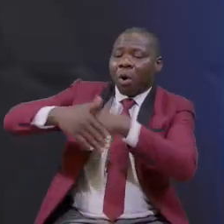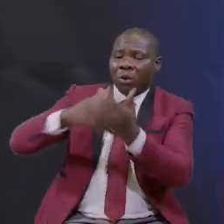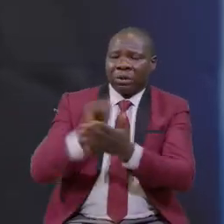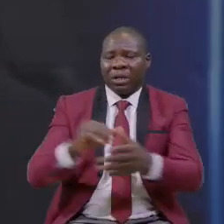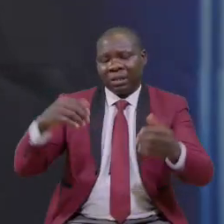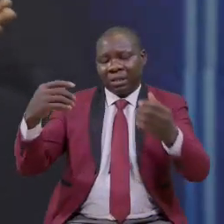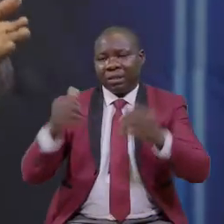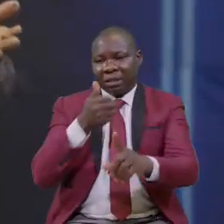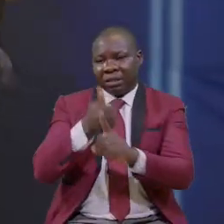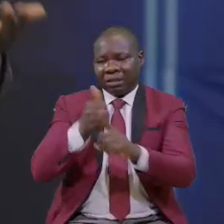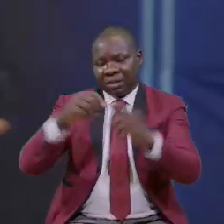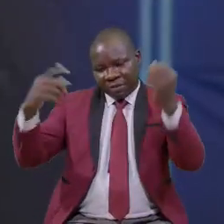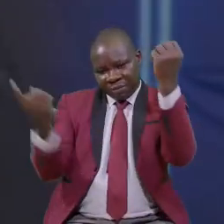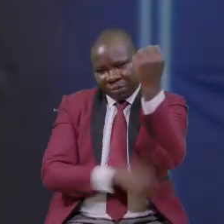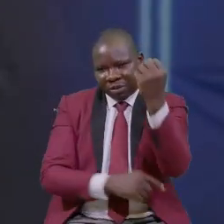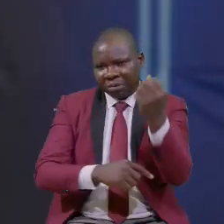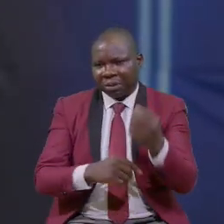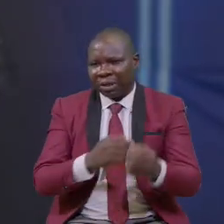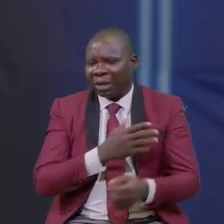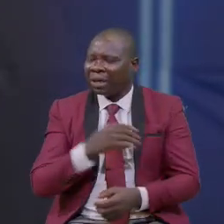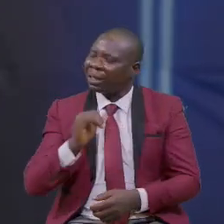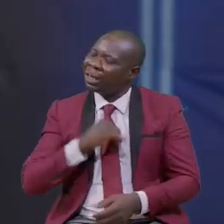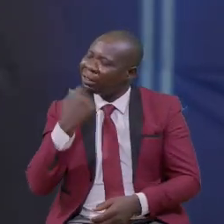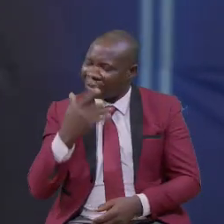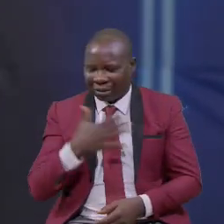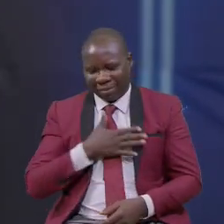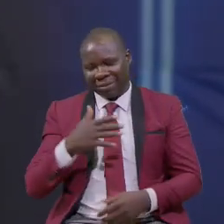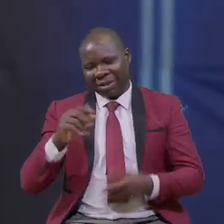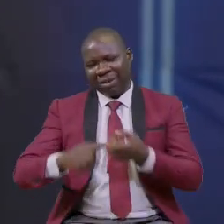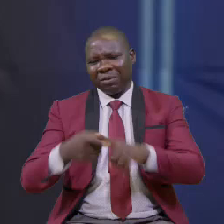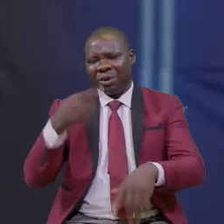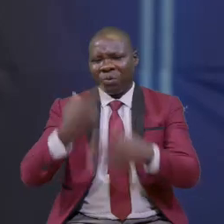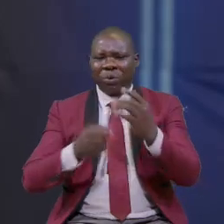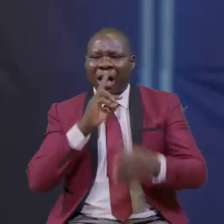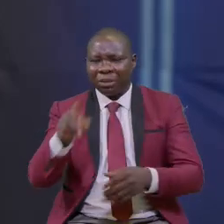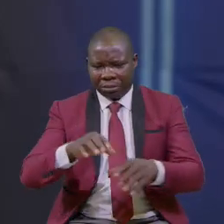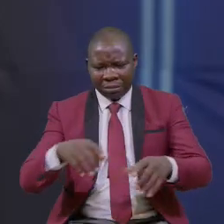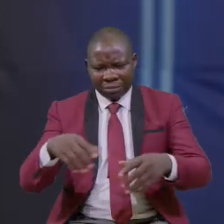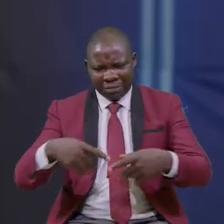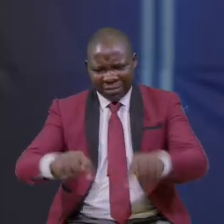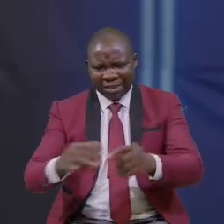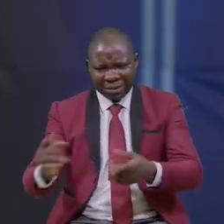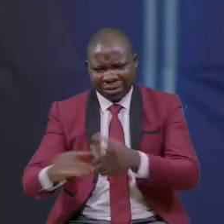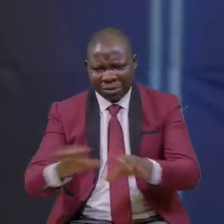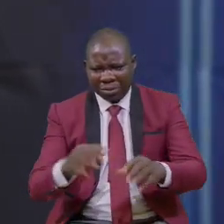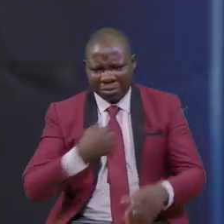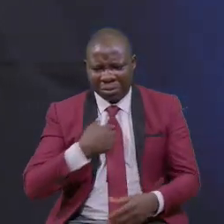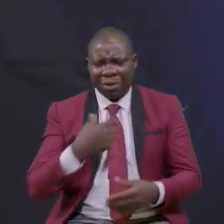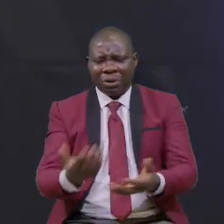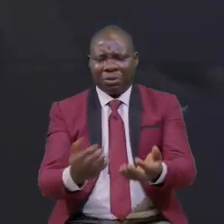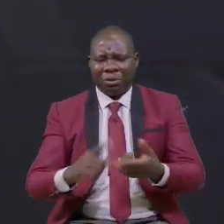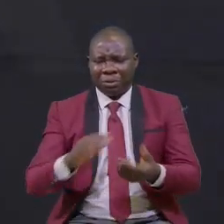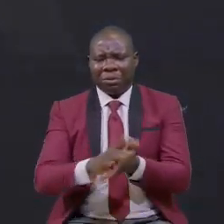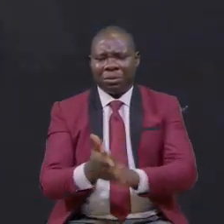I say, my friend, what are you trying to do? I'm trying to get saved. My sins are many. And so